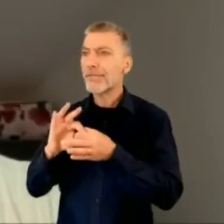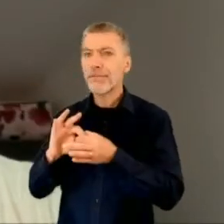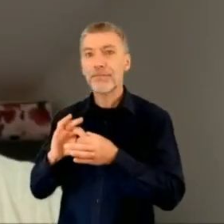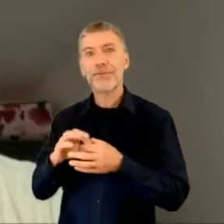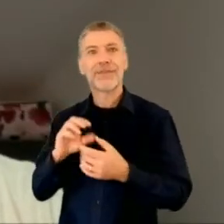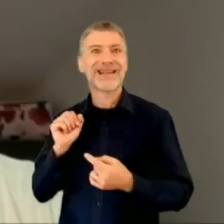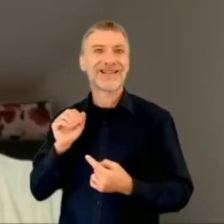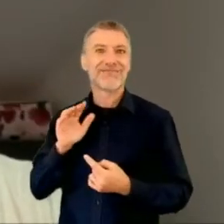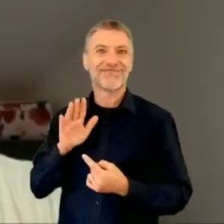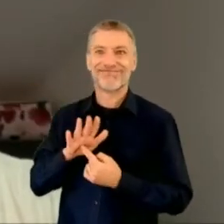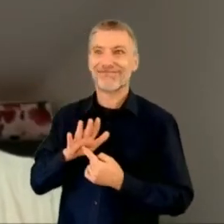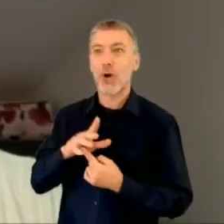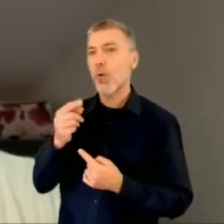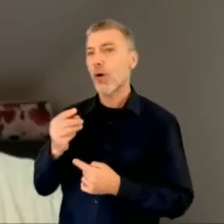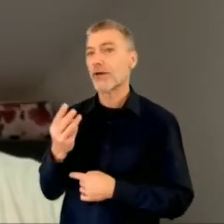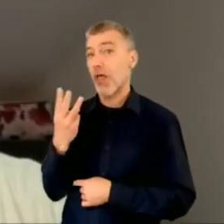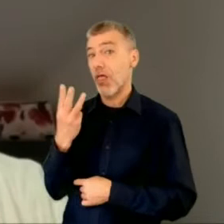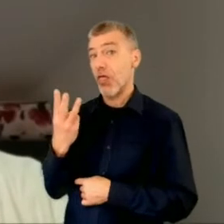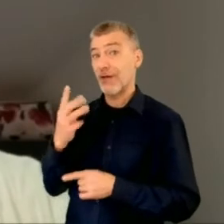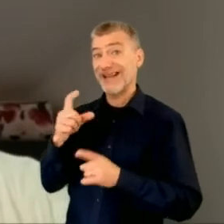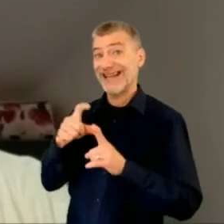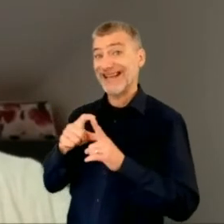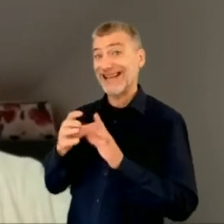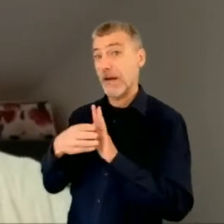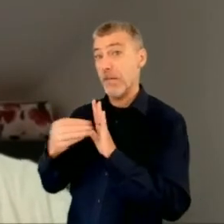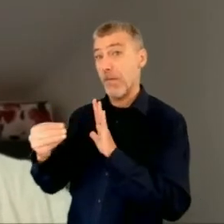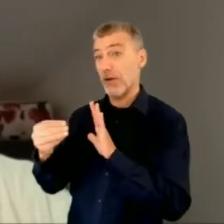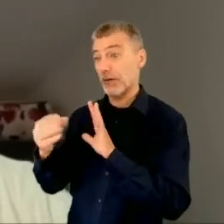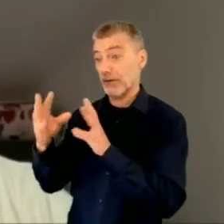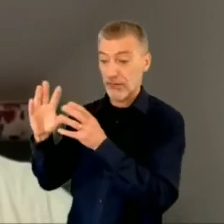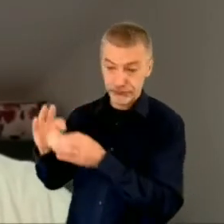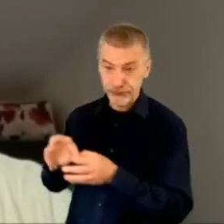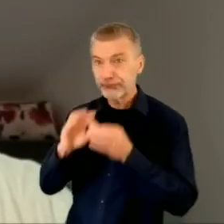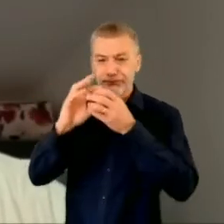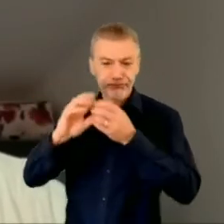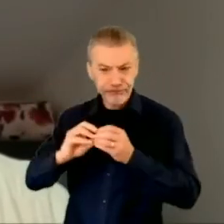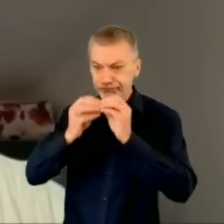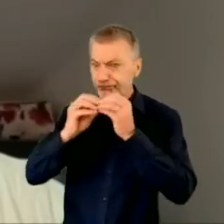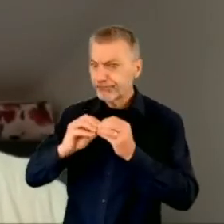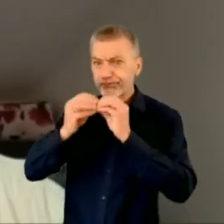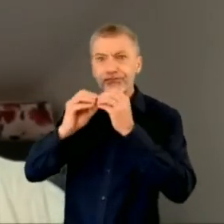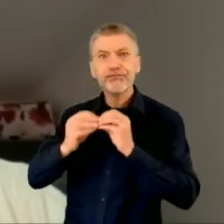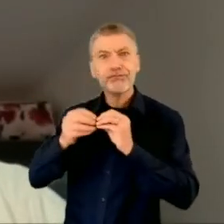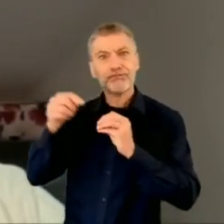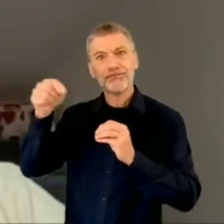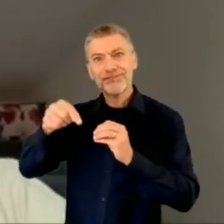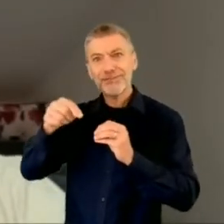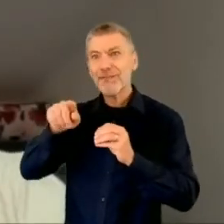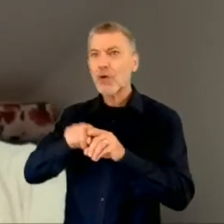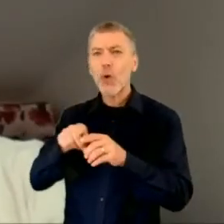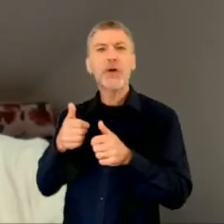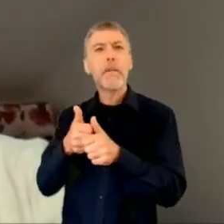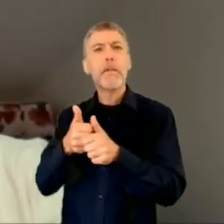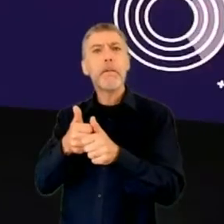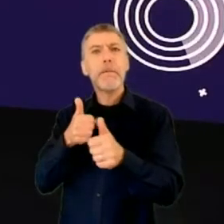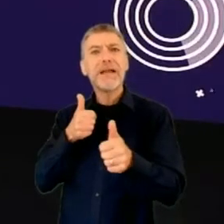3D models of our engines, and also seeing how every element of our business works together to make our engines run.